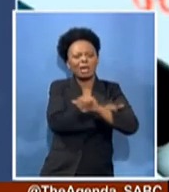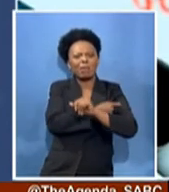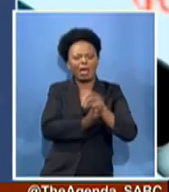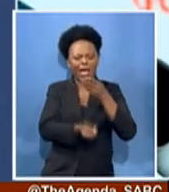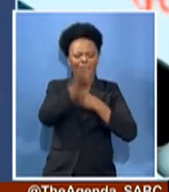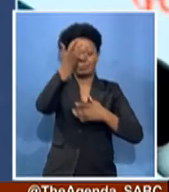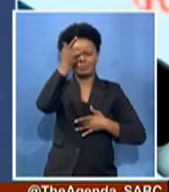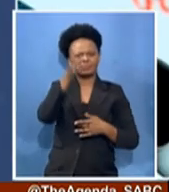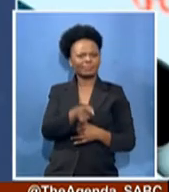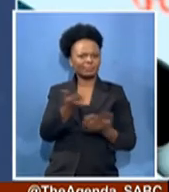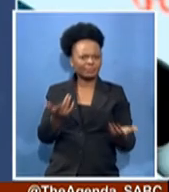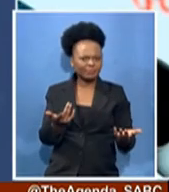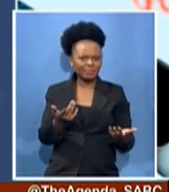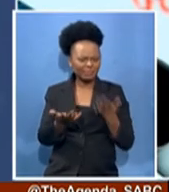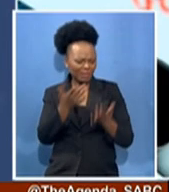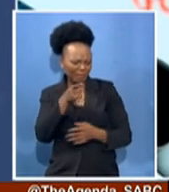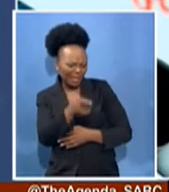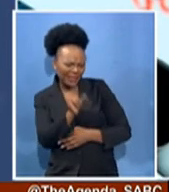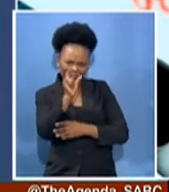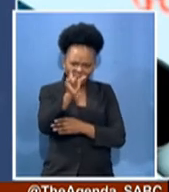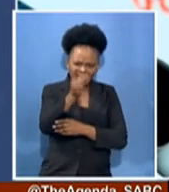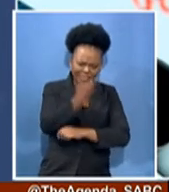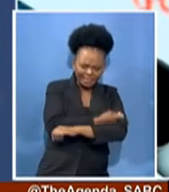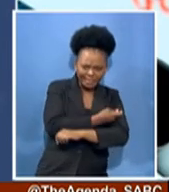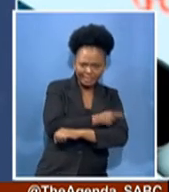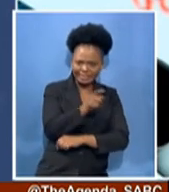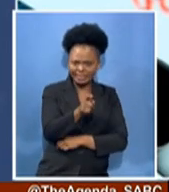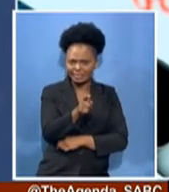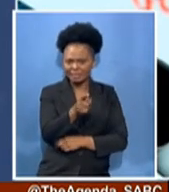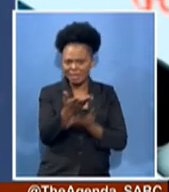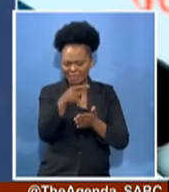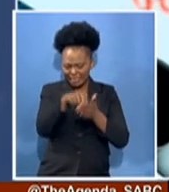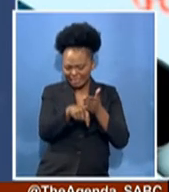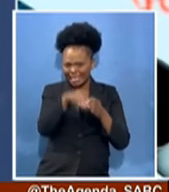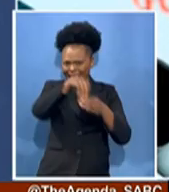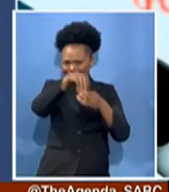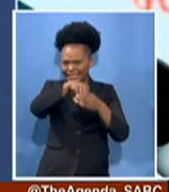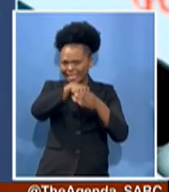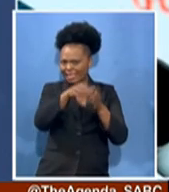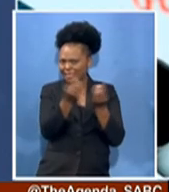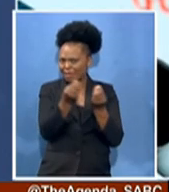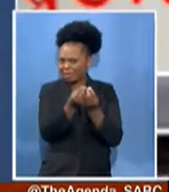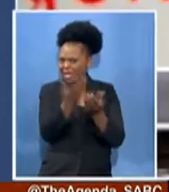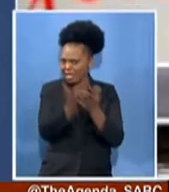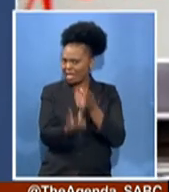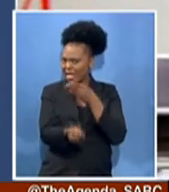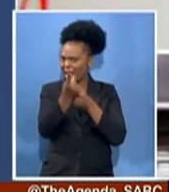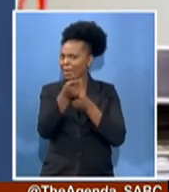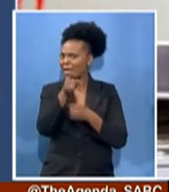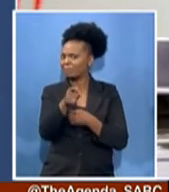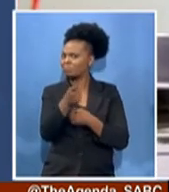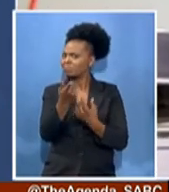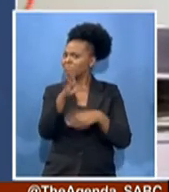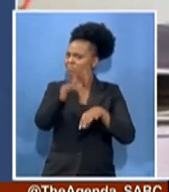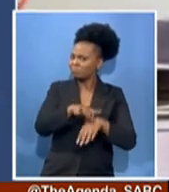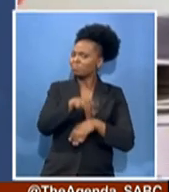that that vaccine might have something to do with that extremely rare event? And that's called causality. And